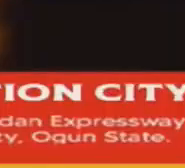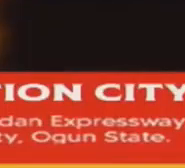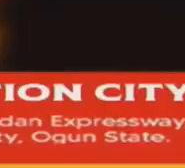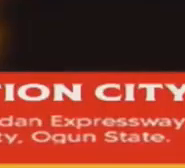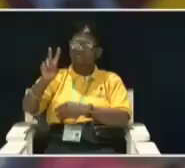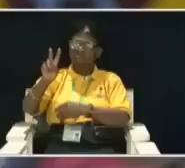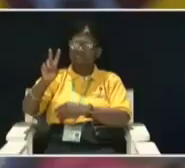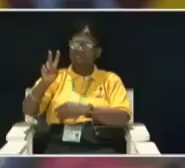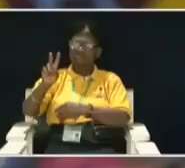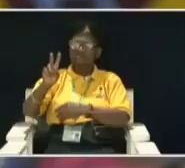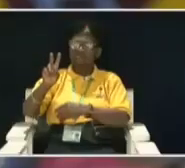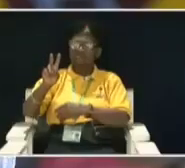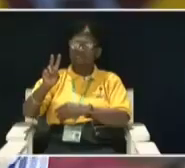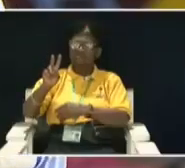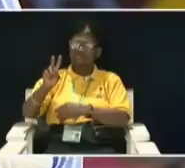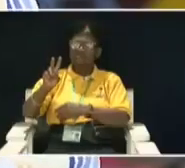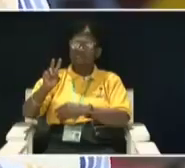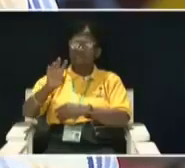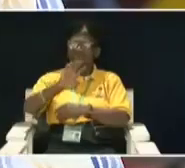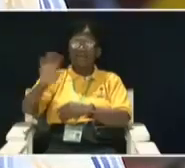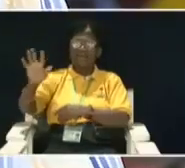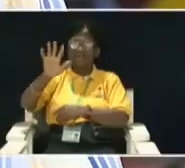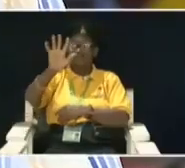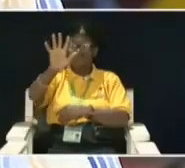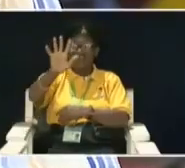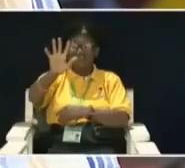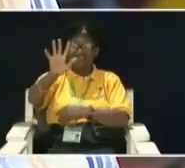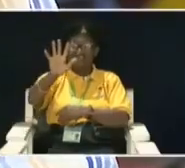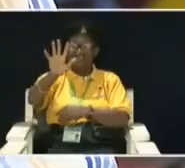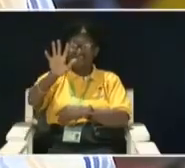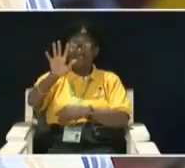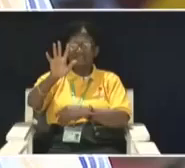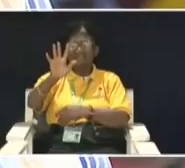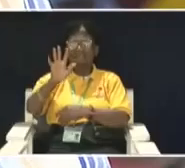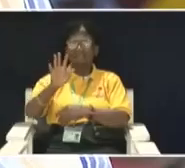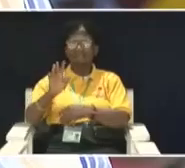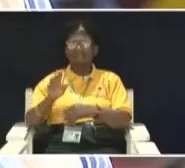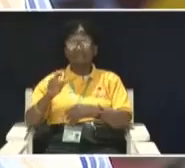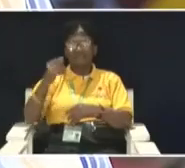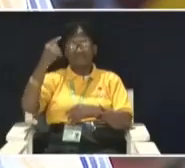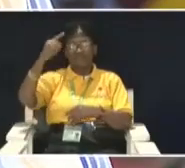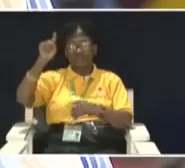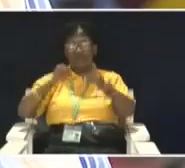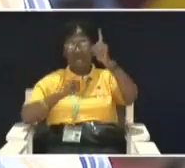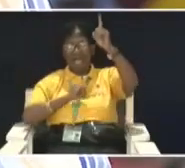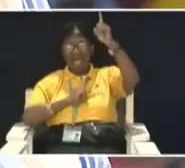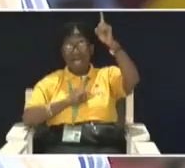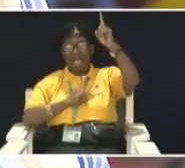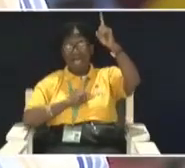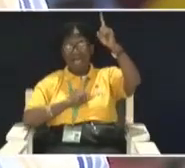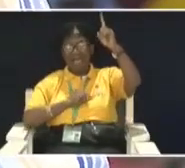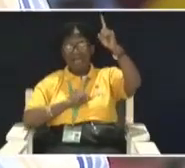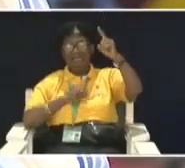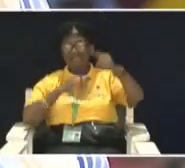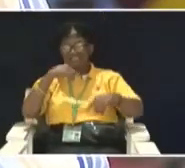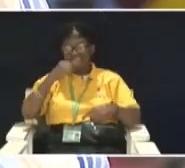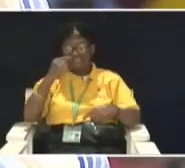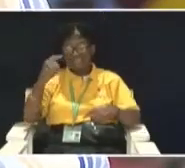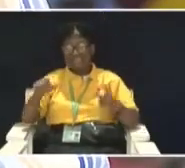5. Zechariah chapter 2, verse 5. For I, saith the